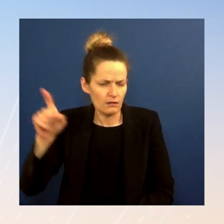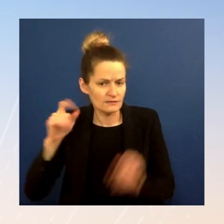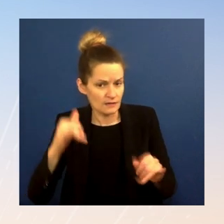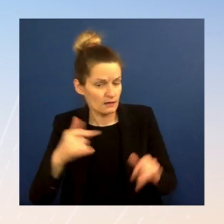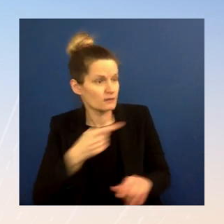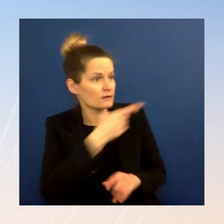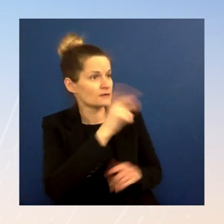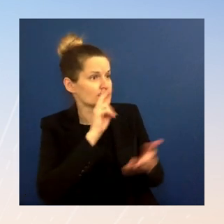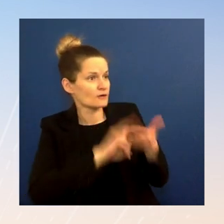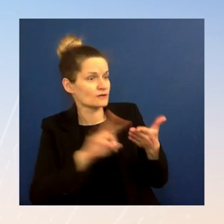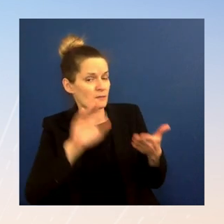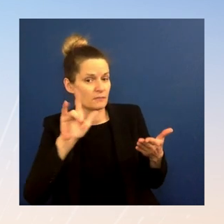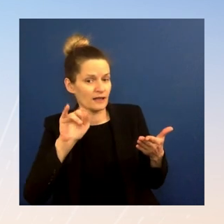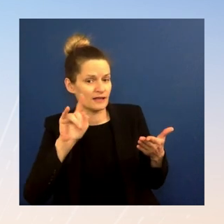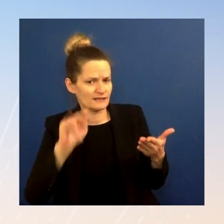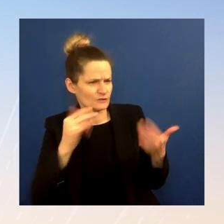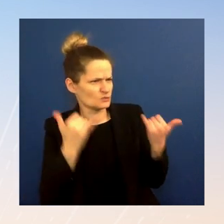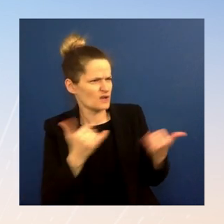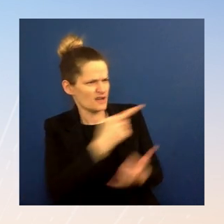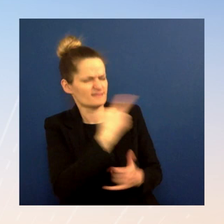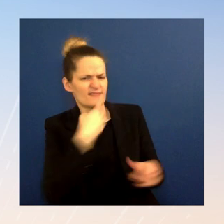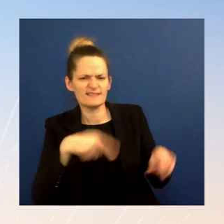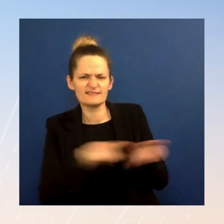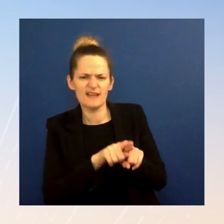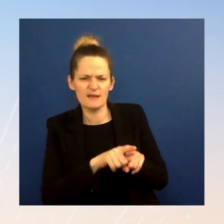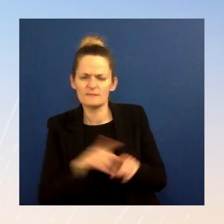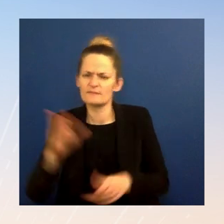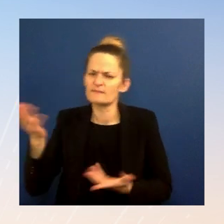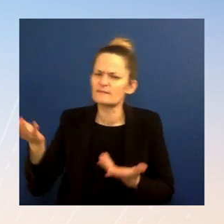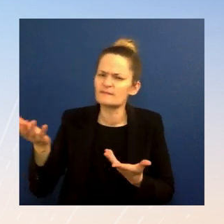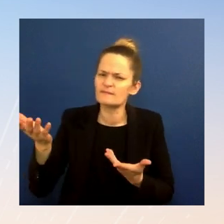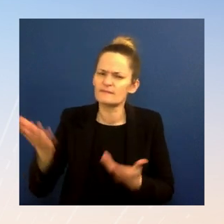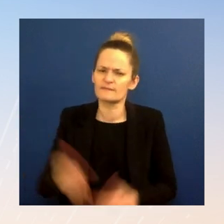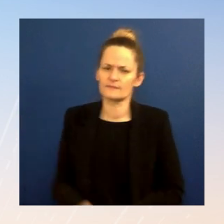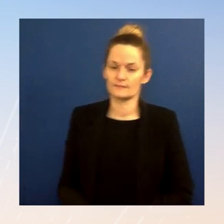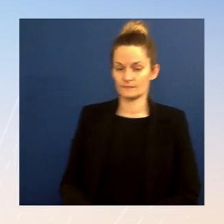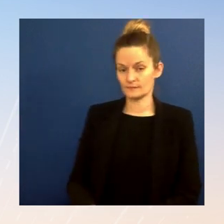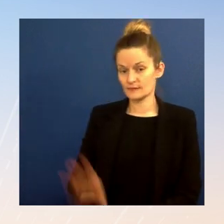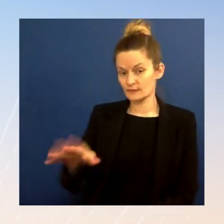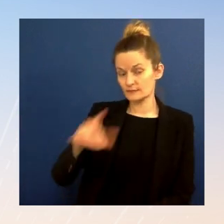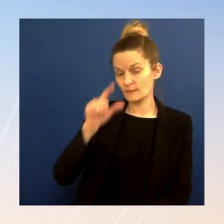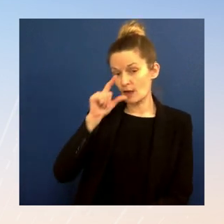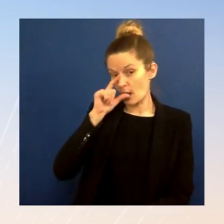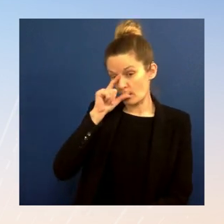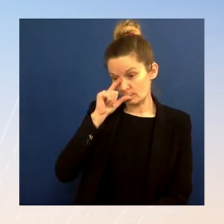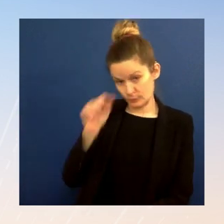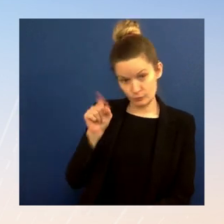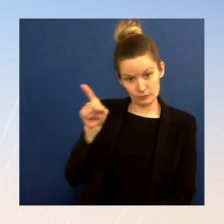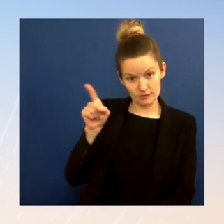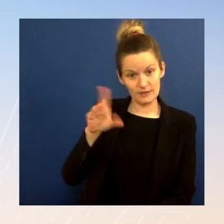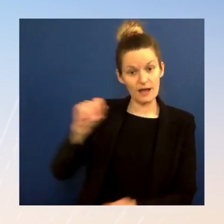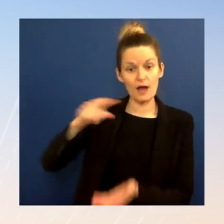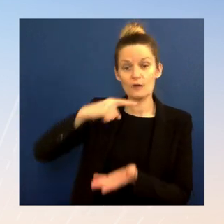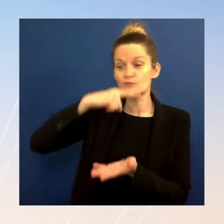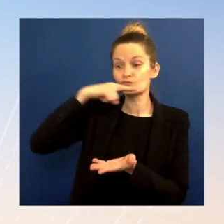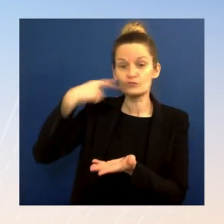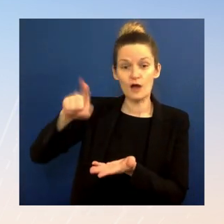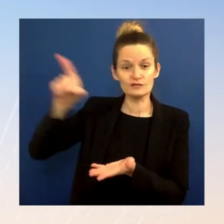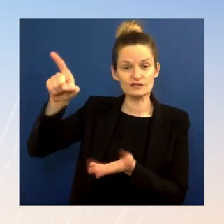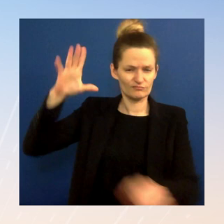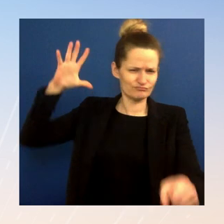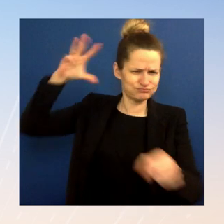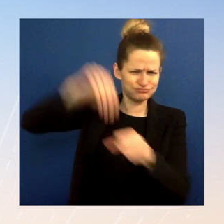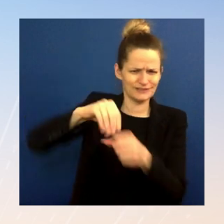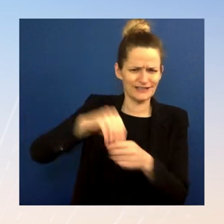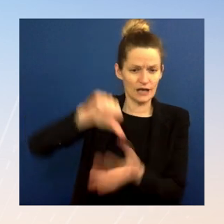deal talks? Well, I would say that it's not in our interest for Iran to acquire a nuclear weapon, and Russia is a member